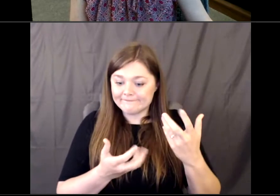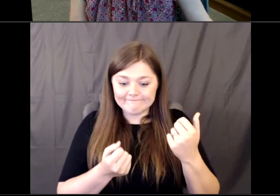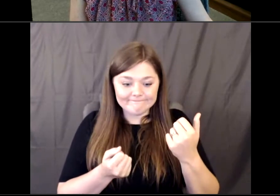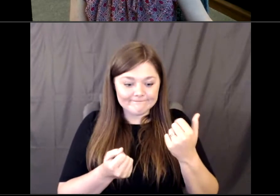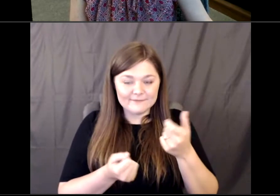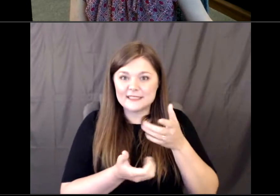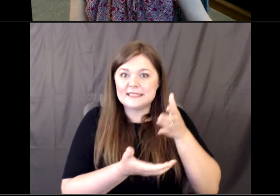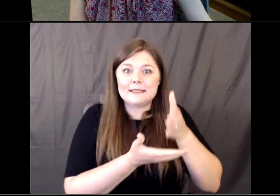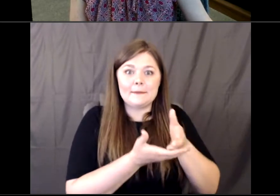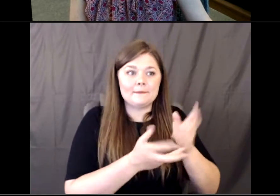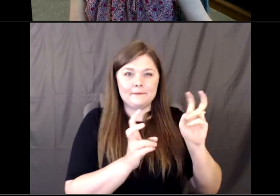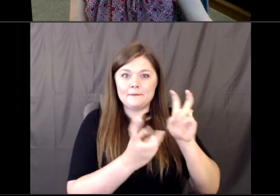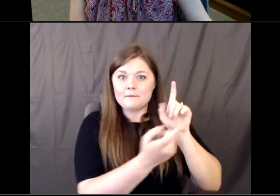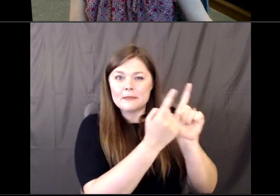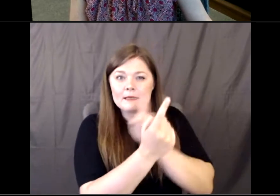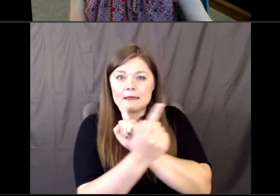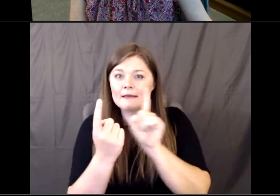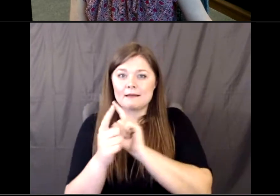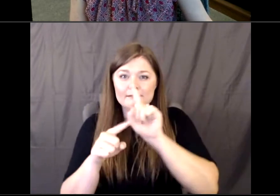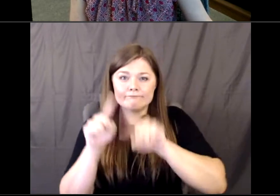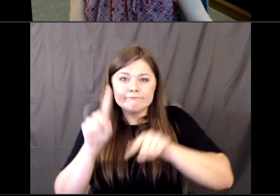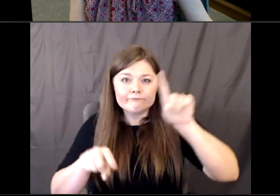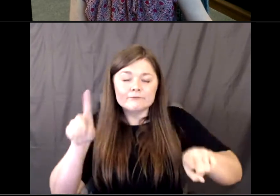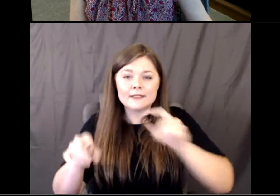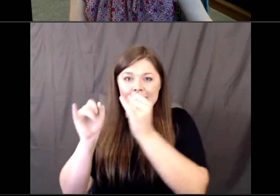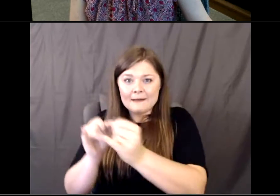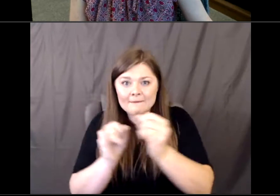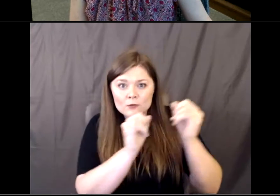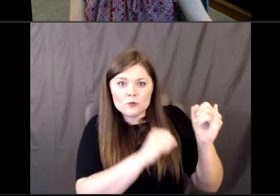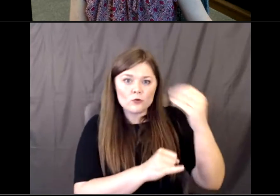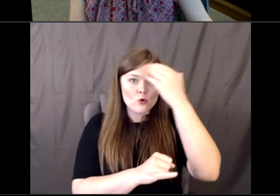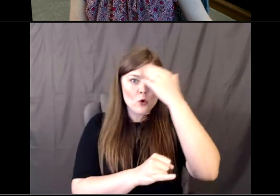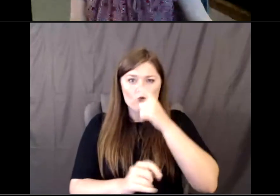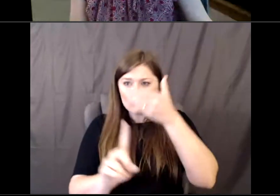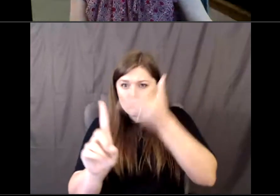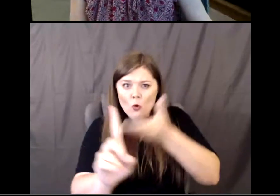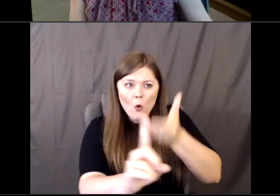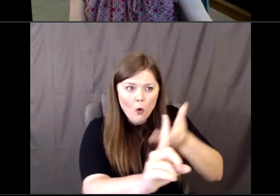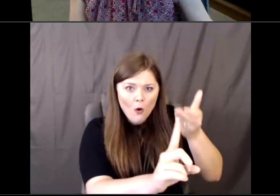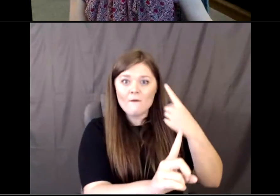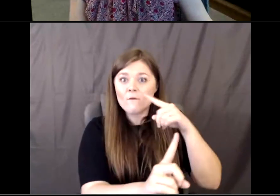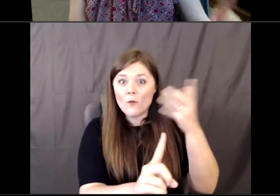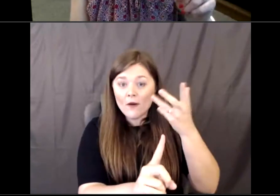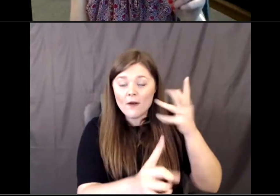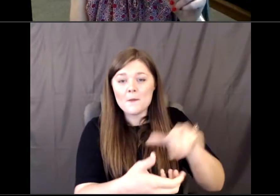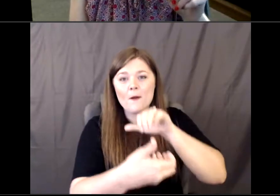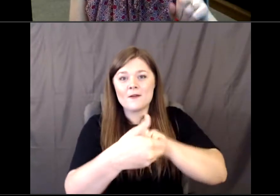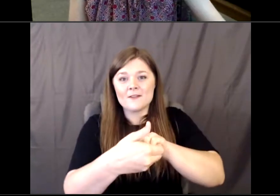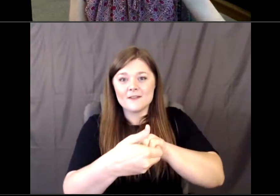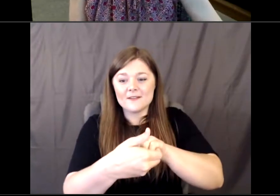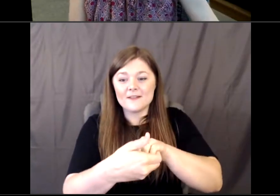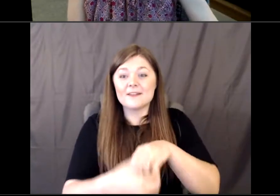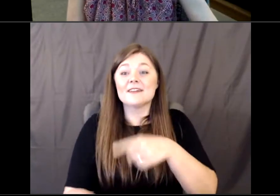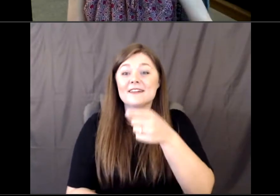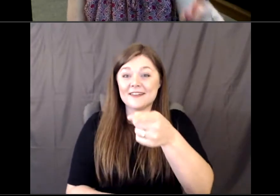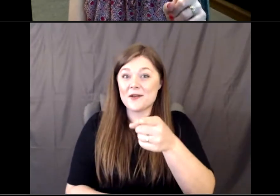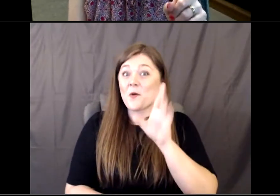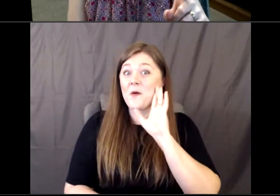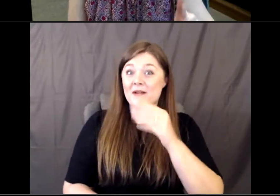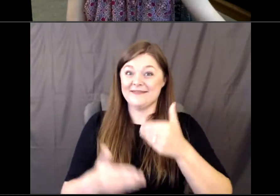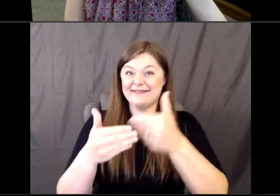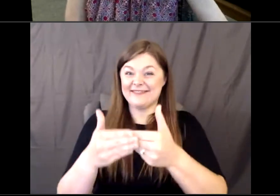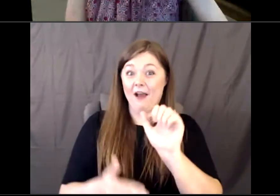different individuals and get to know them a little bit better to build partnerships. And we have one coming up in August. You